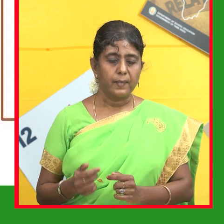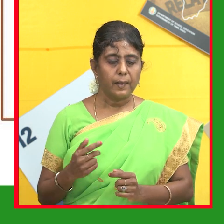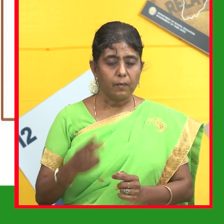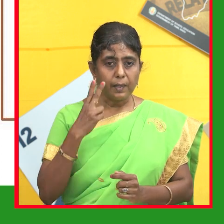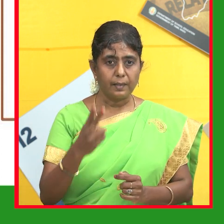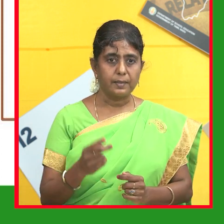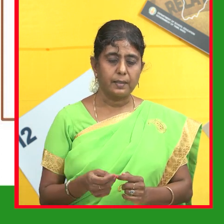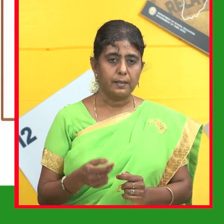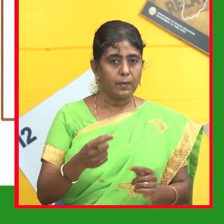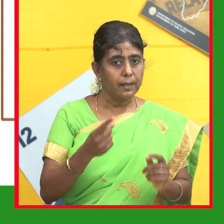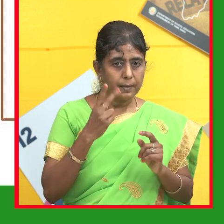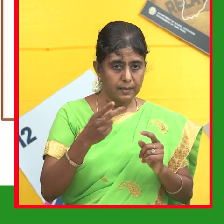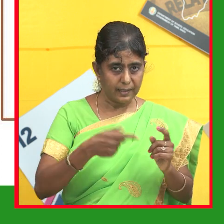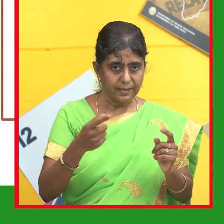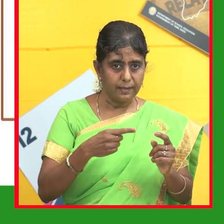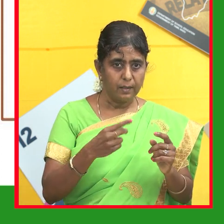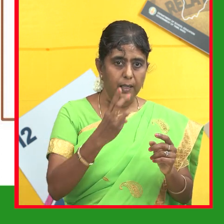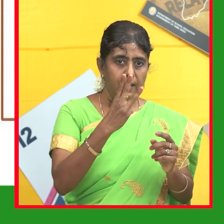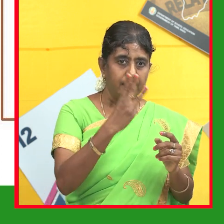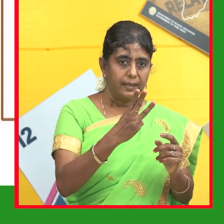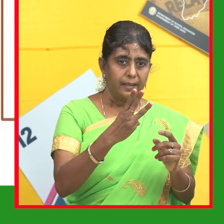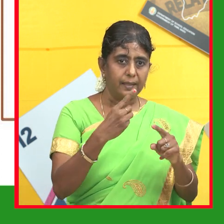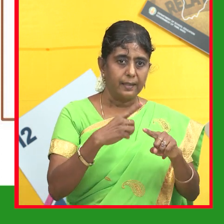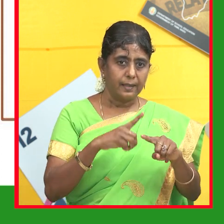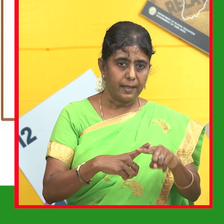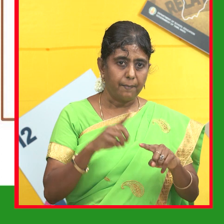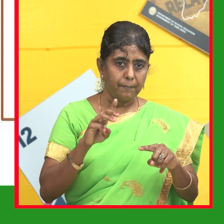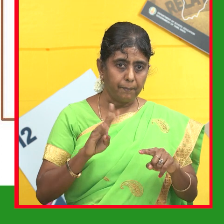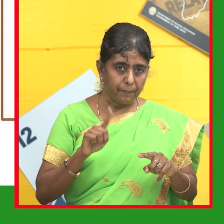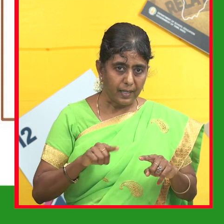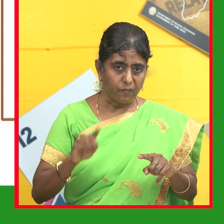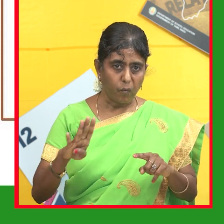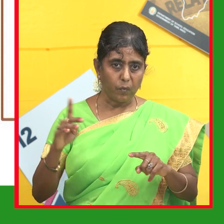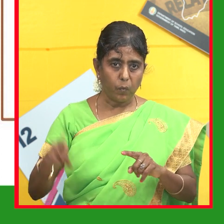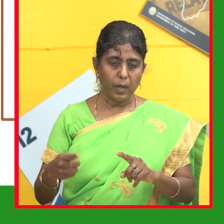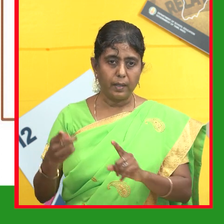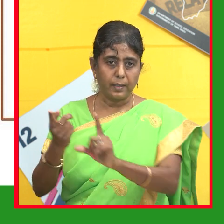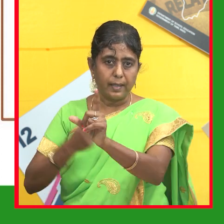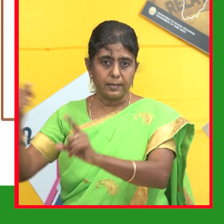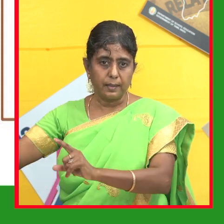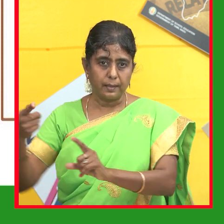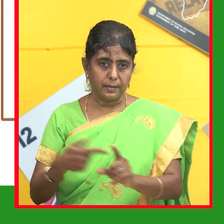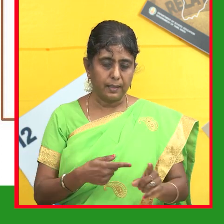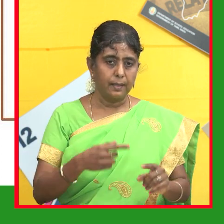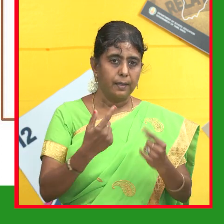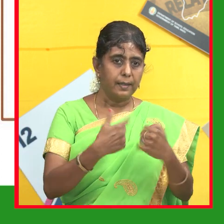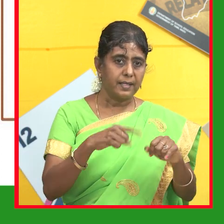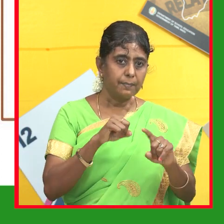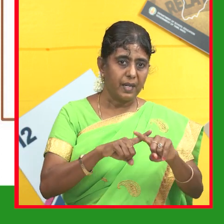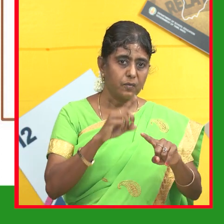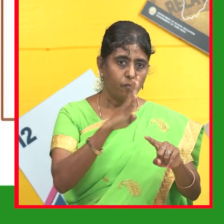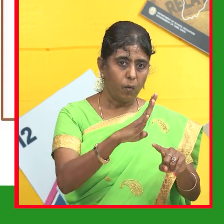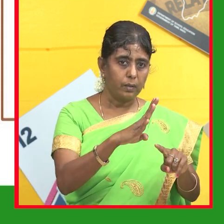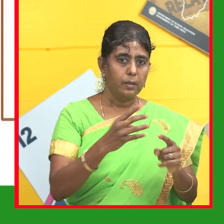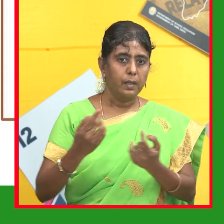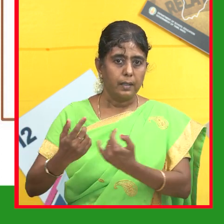Now let's do the cancellation. 3x minus plus 4y and 3x plus 4y, we may cancel it. Then